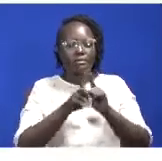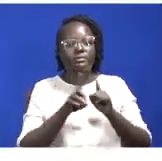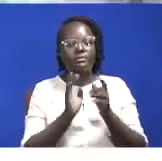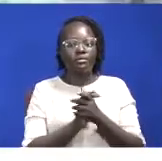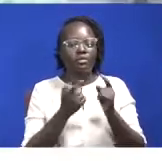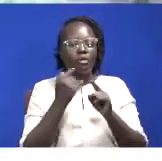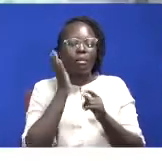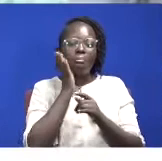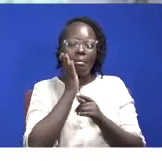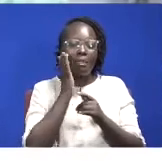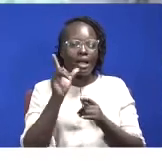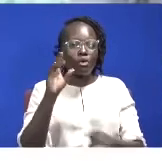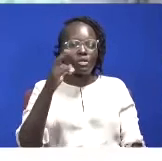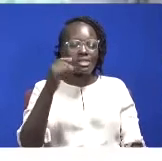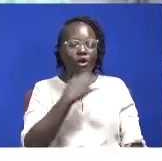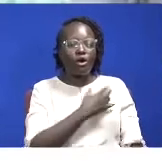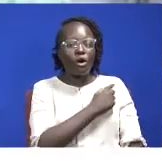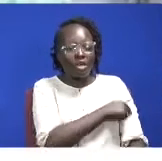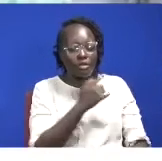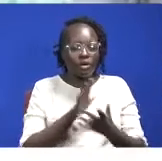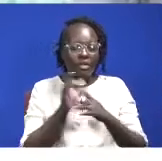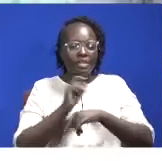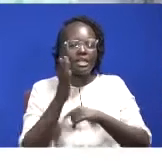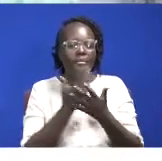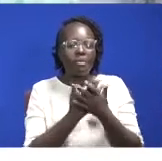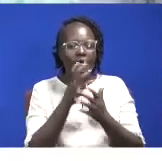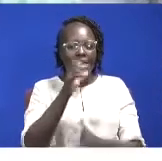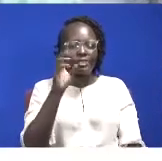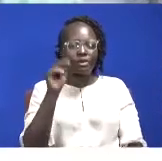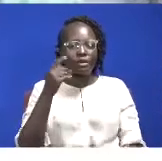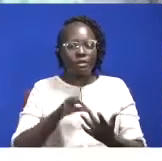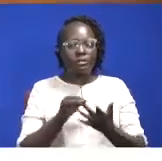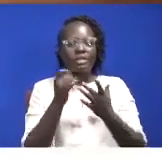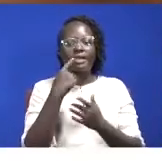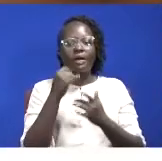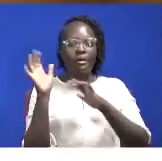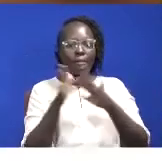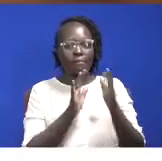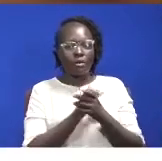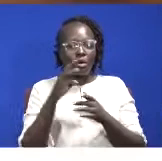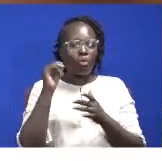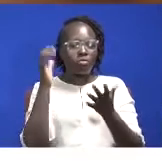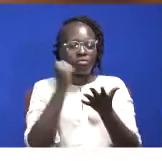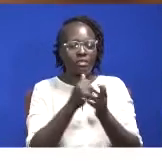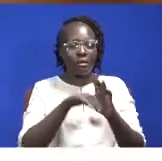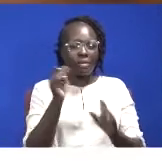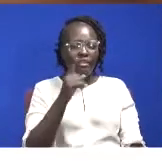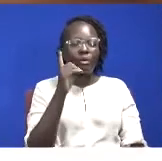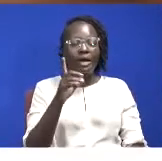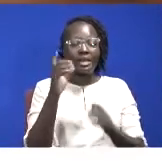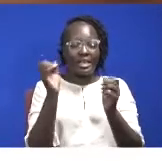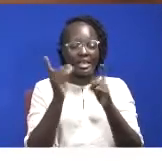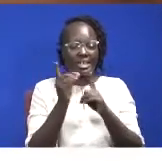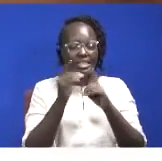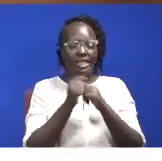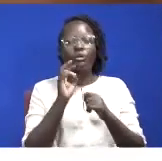Lucy Kibaki Hospital referred baby Curson to KNH for specialized treatment. He was admitted on January 10,